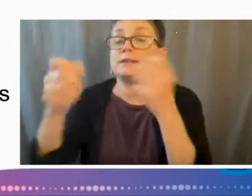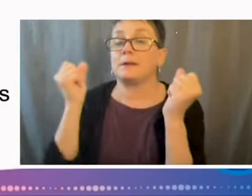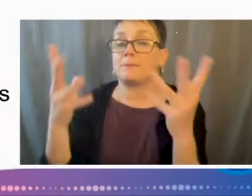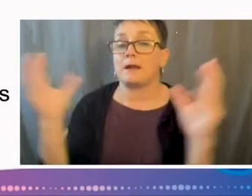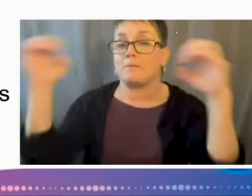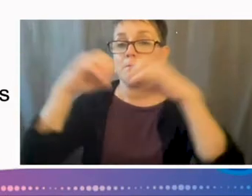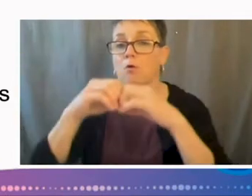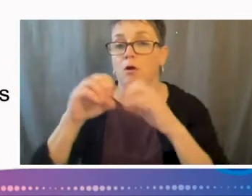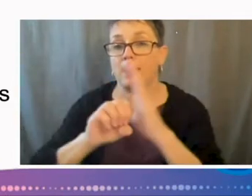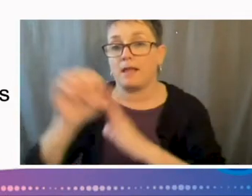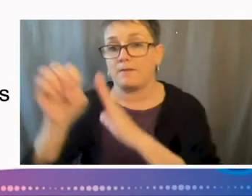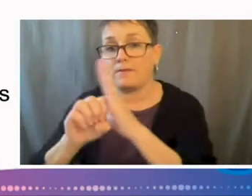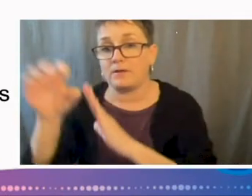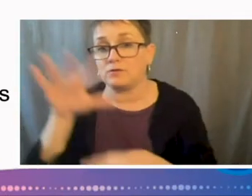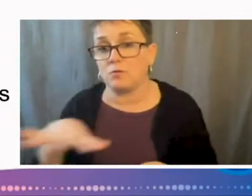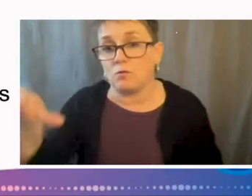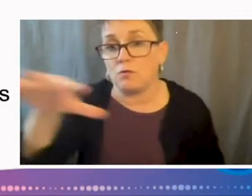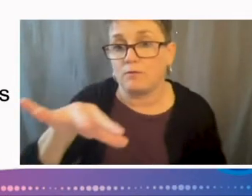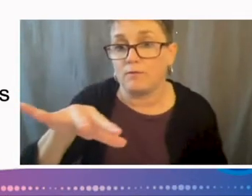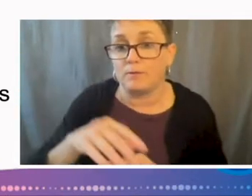system.